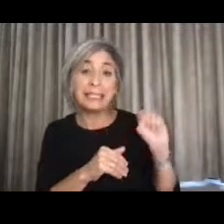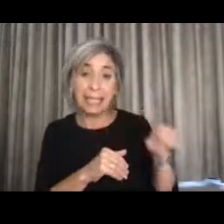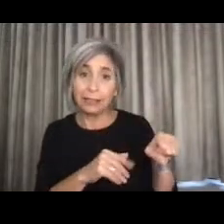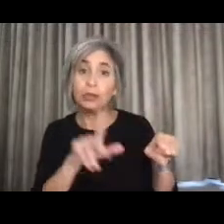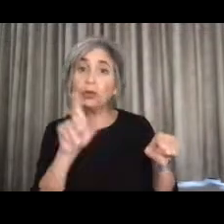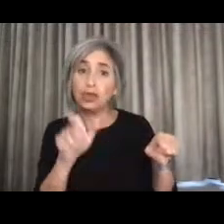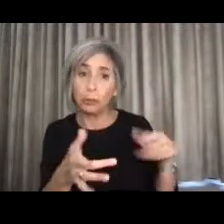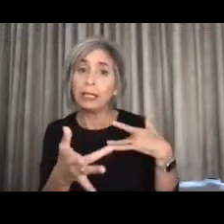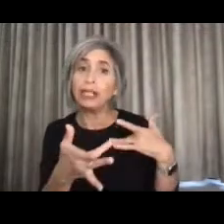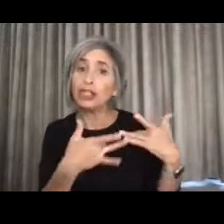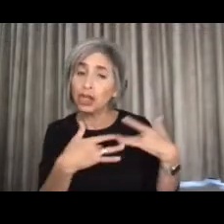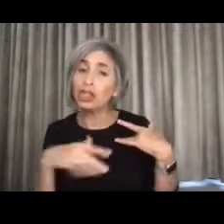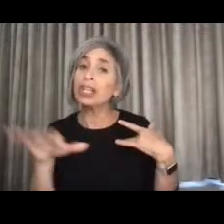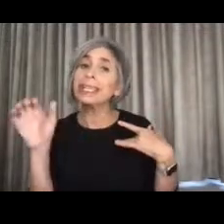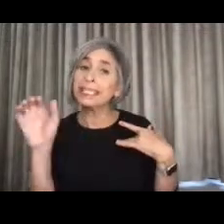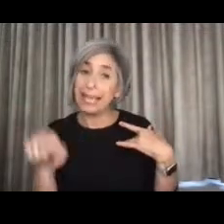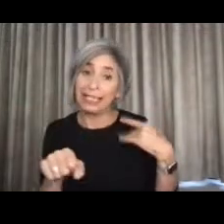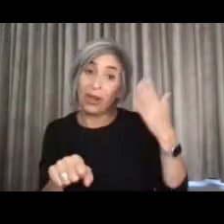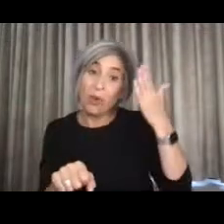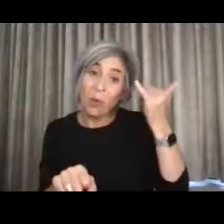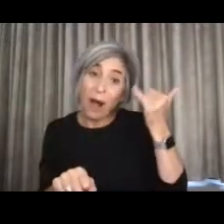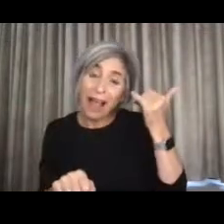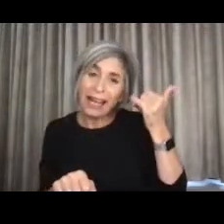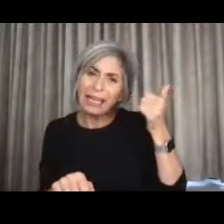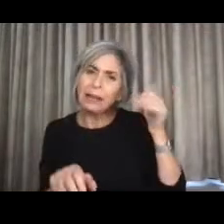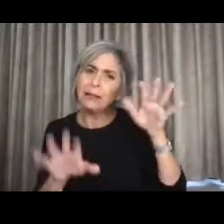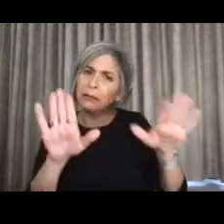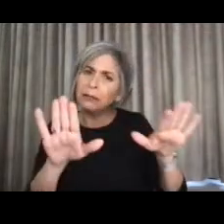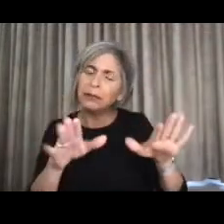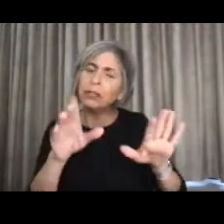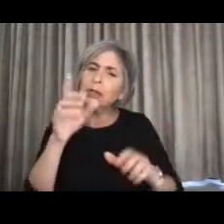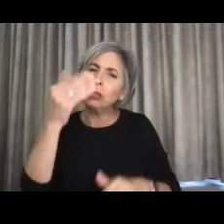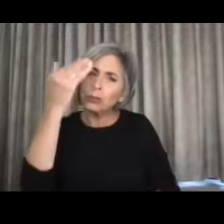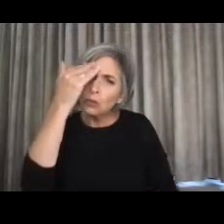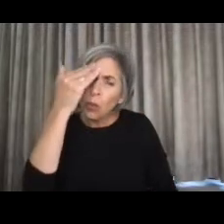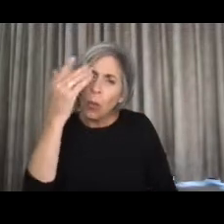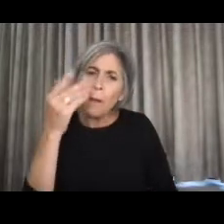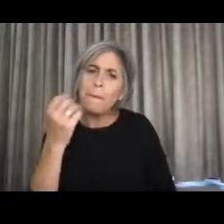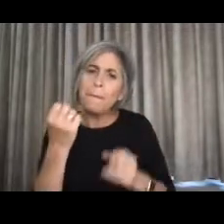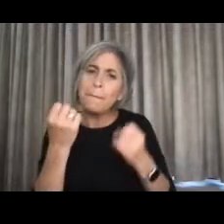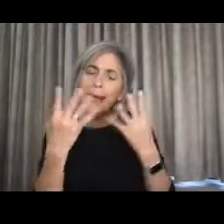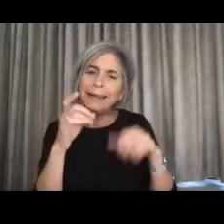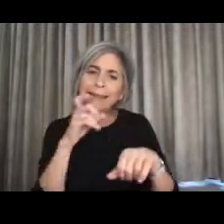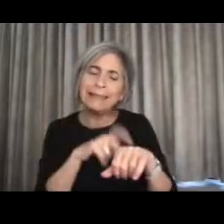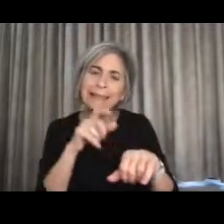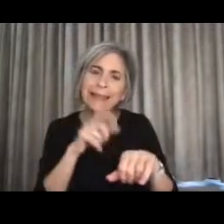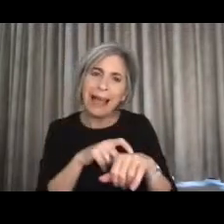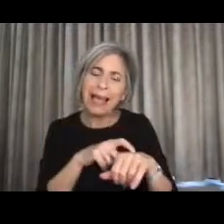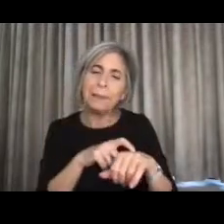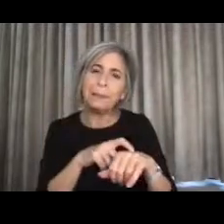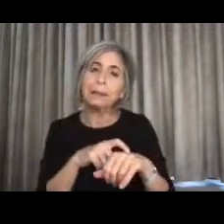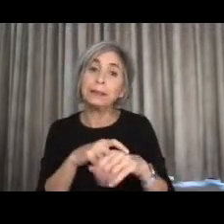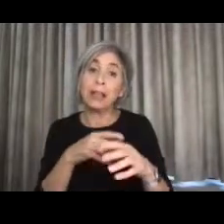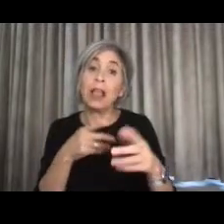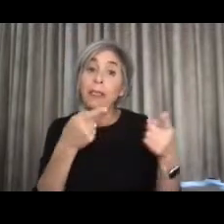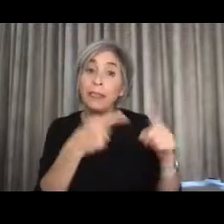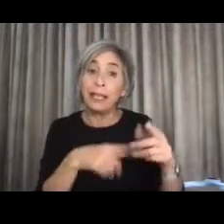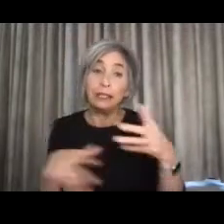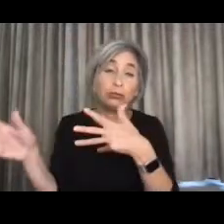be, because we must keep in mind that a lot of times these storms, they have tornadoes in them.